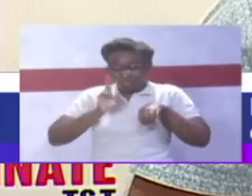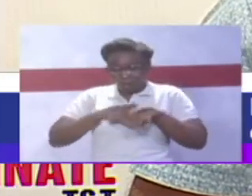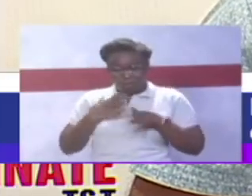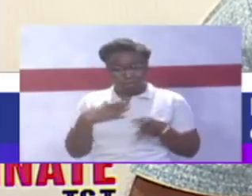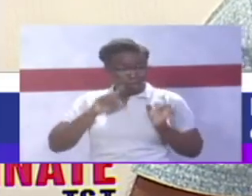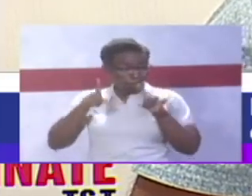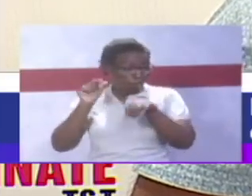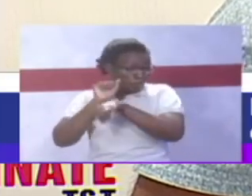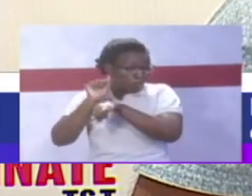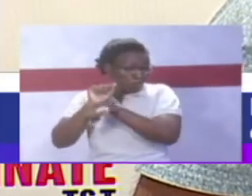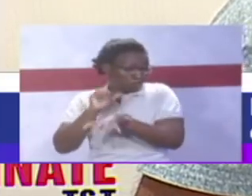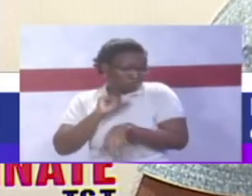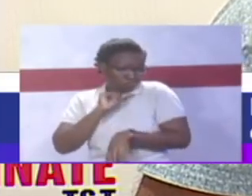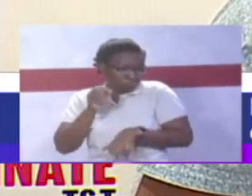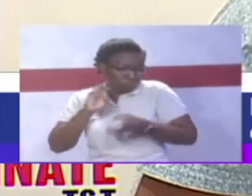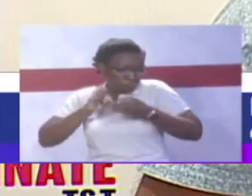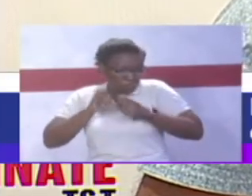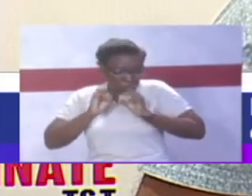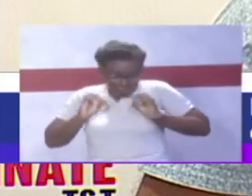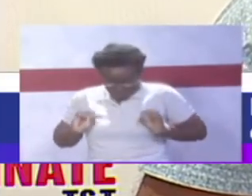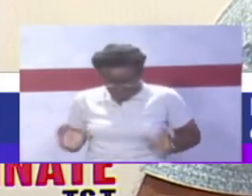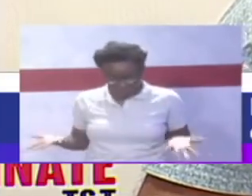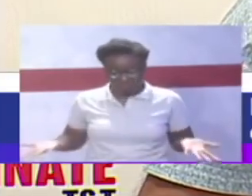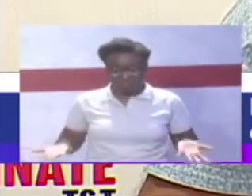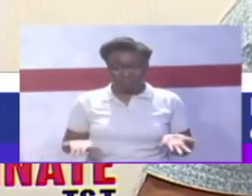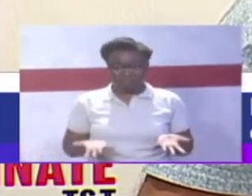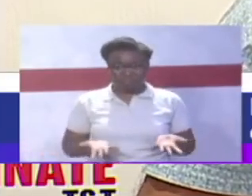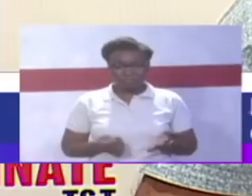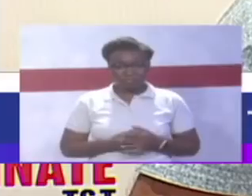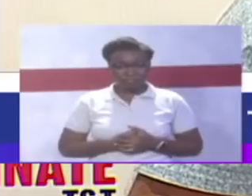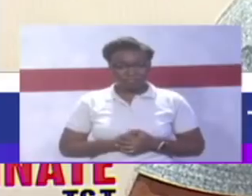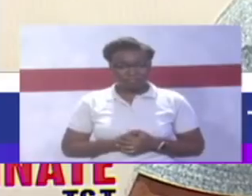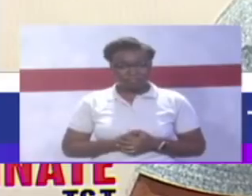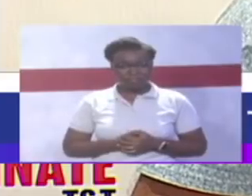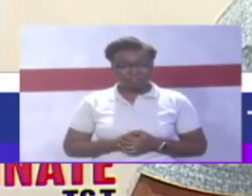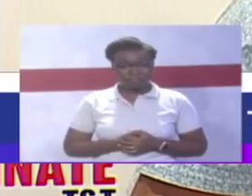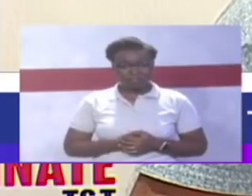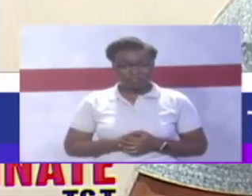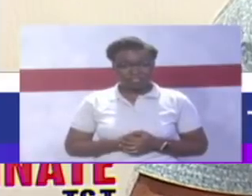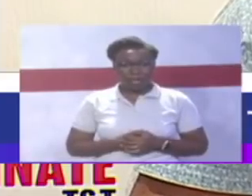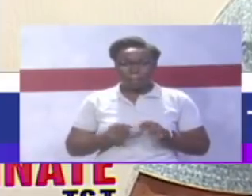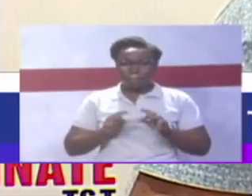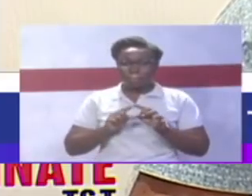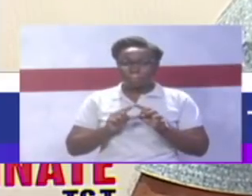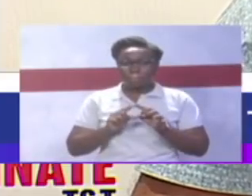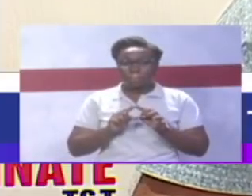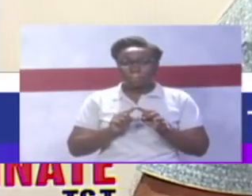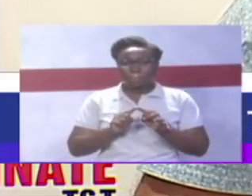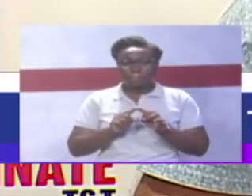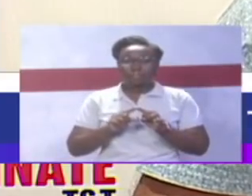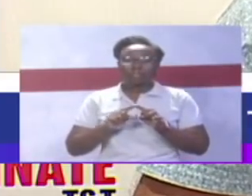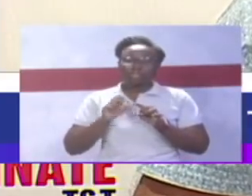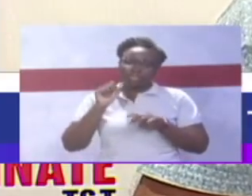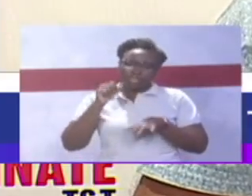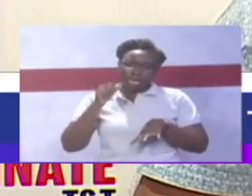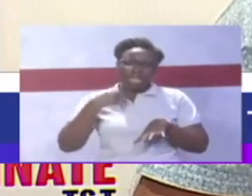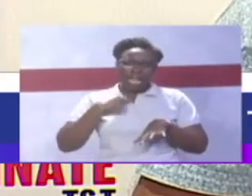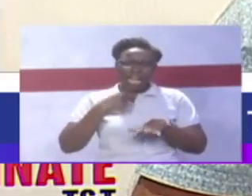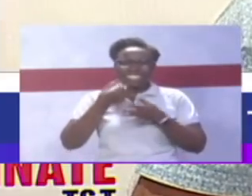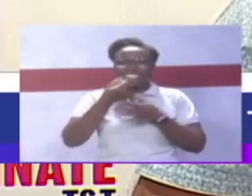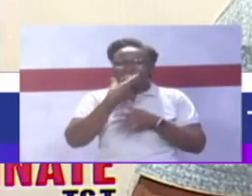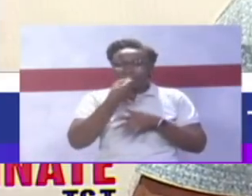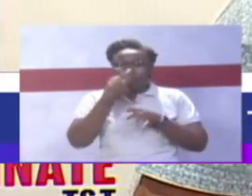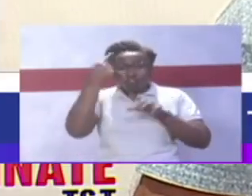I had no pre-existing conditions that I know of. I do take high blood pressure medication,